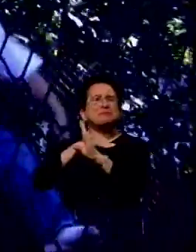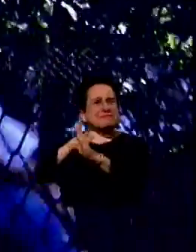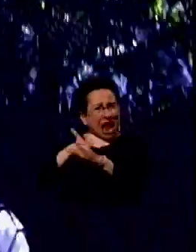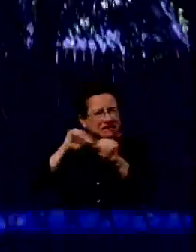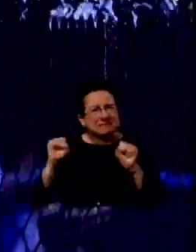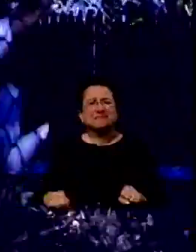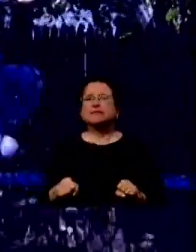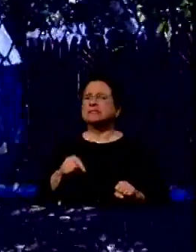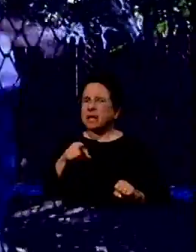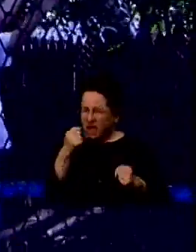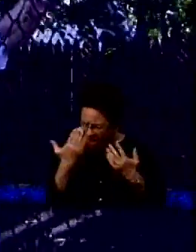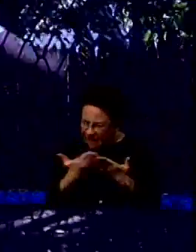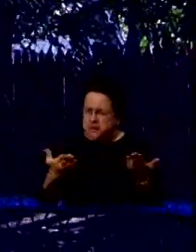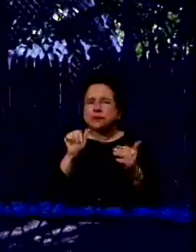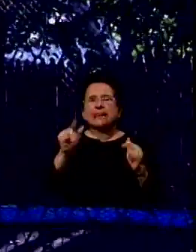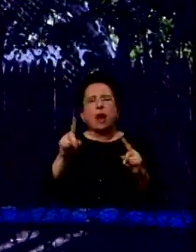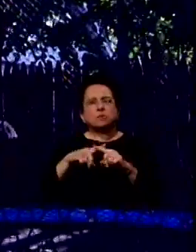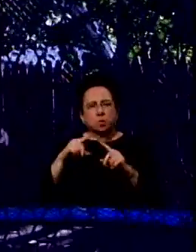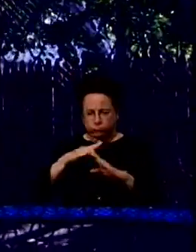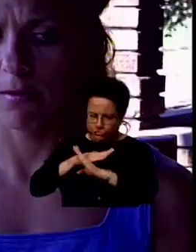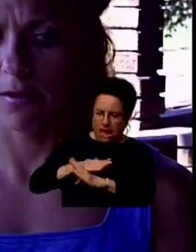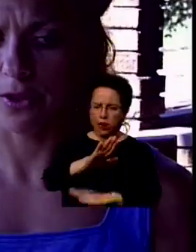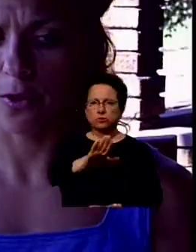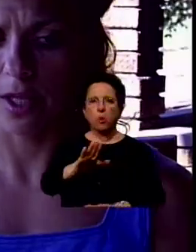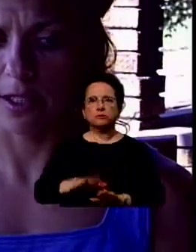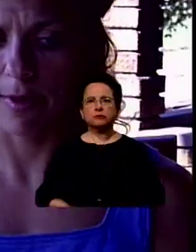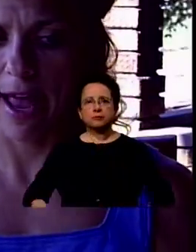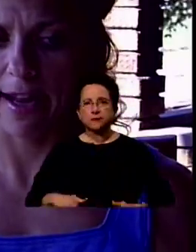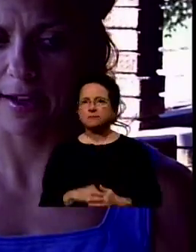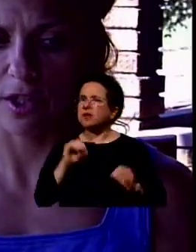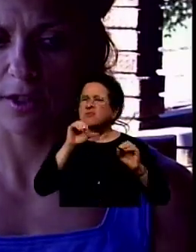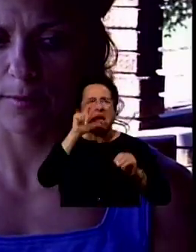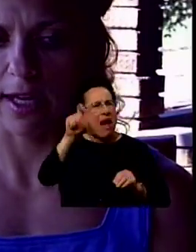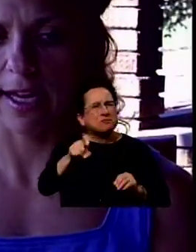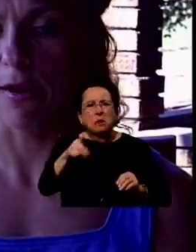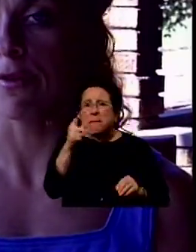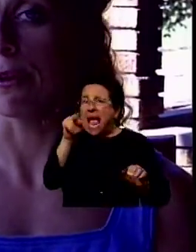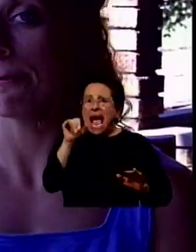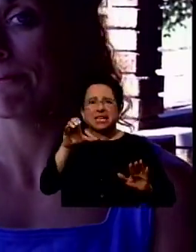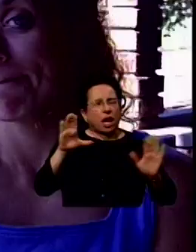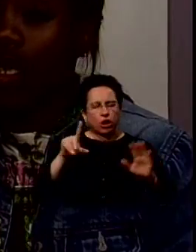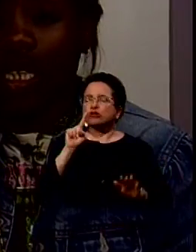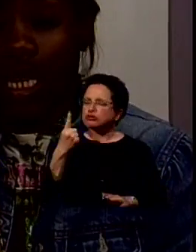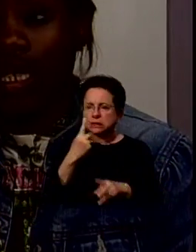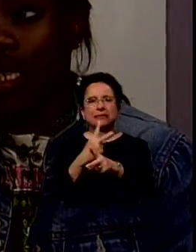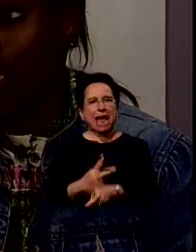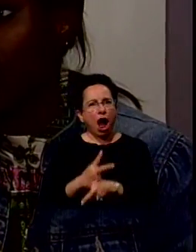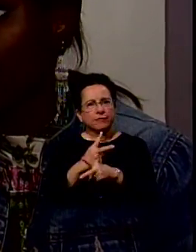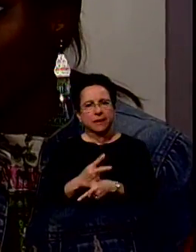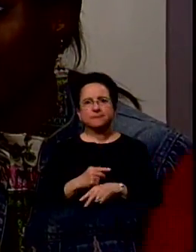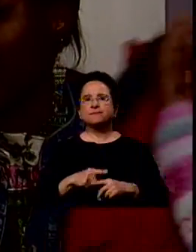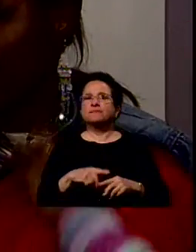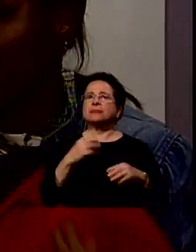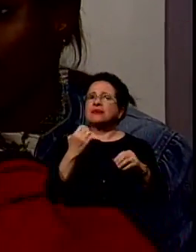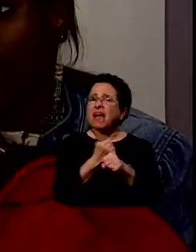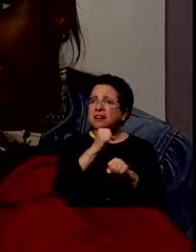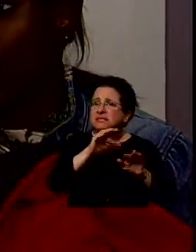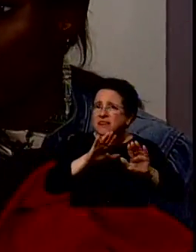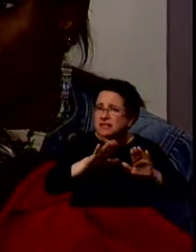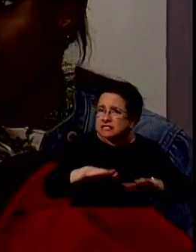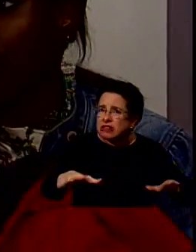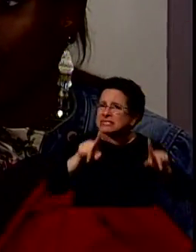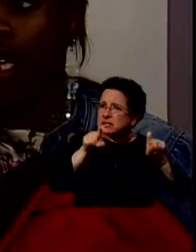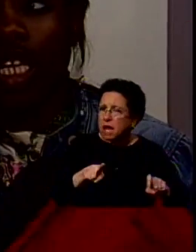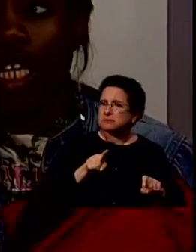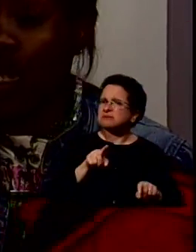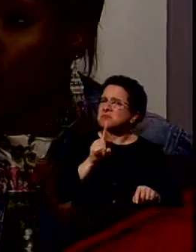can do to protect your child. There's no need to panic, just be careful. Get their children tested at